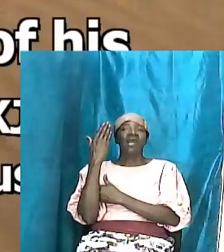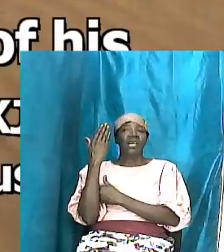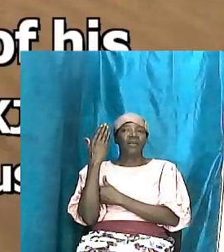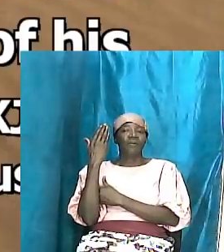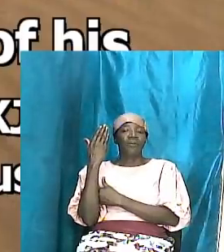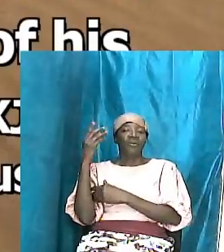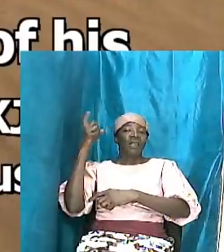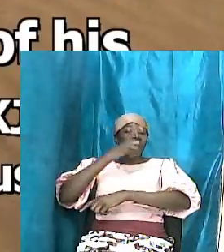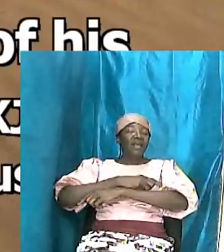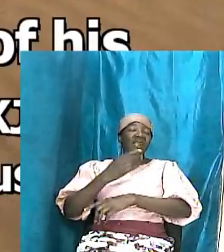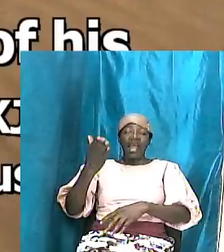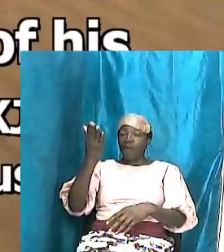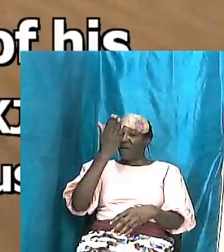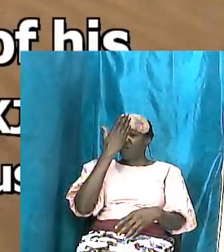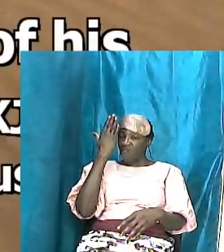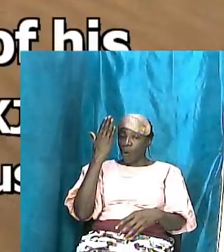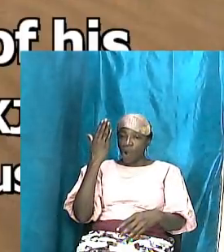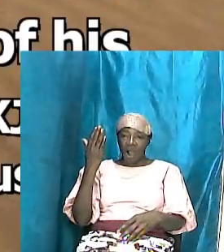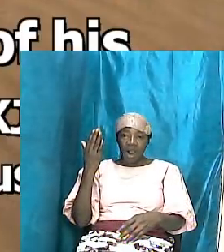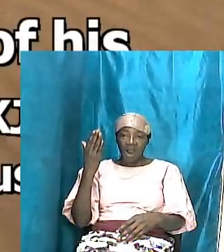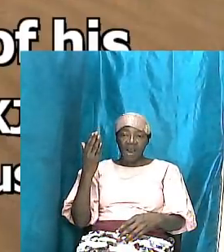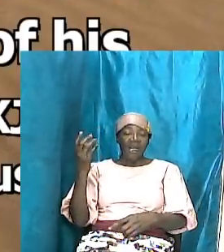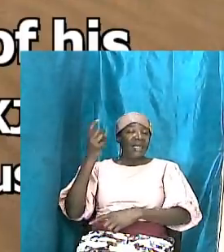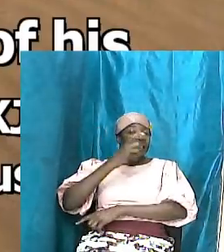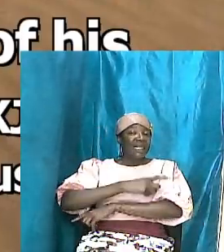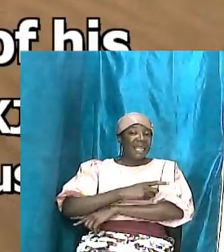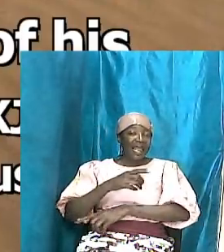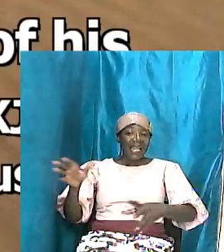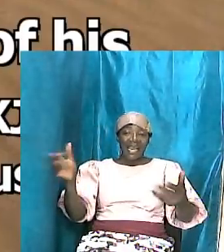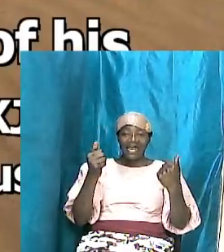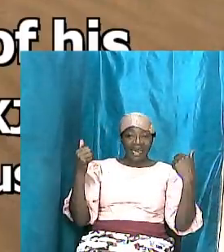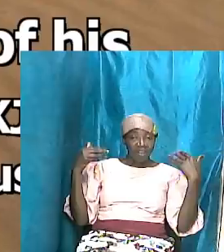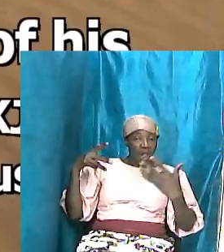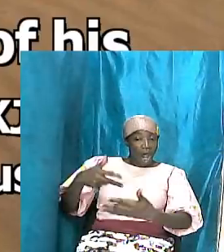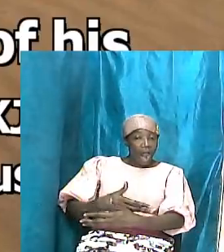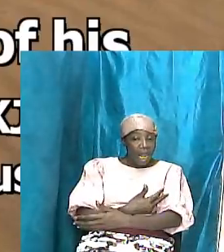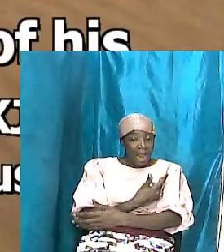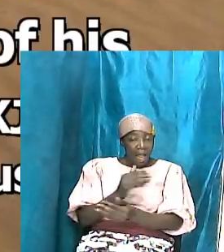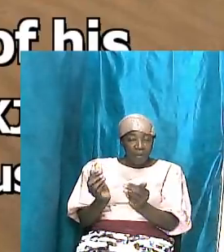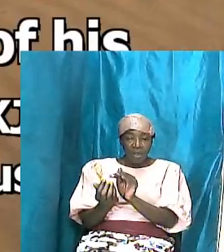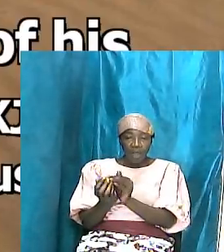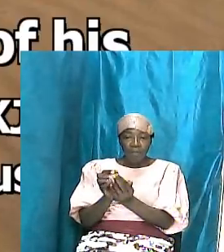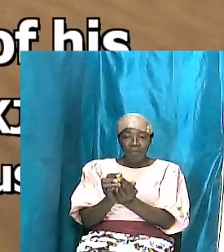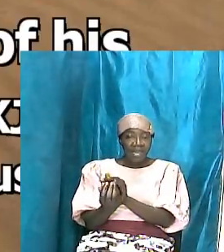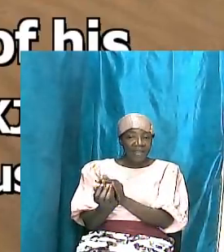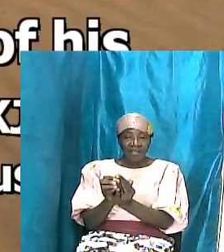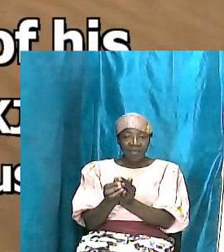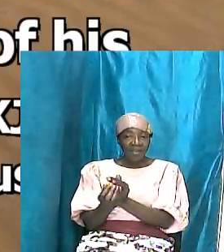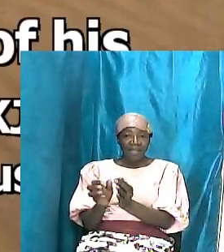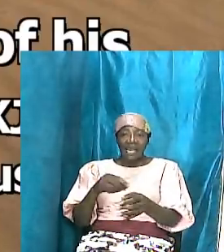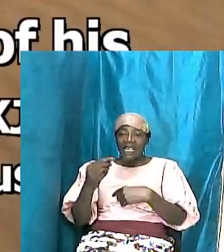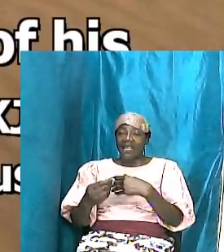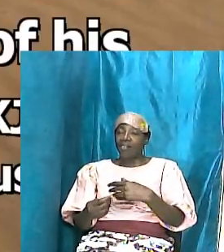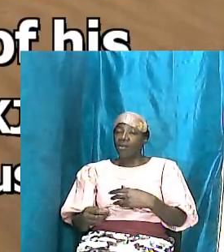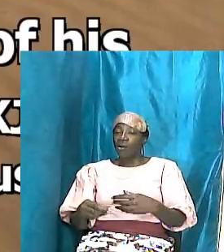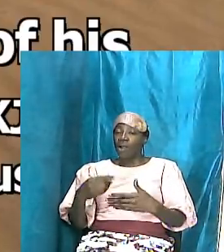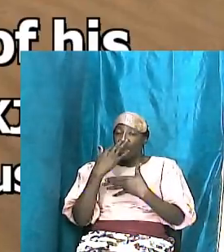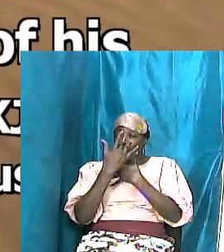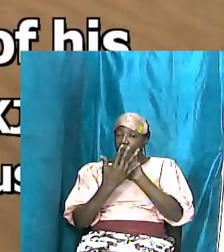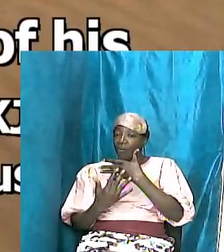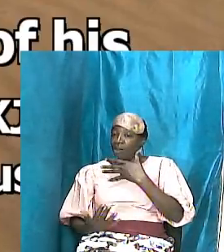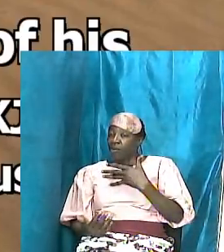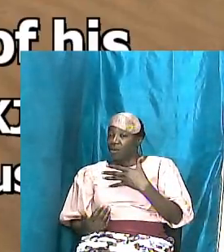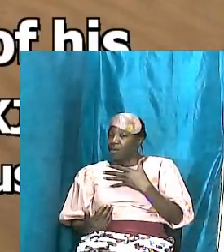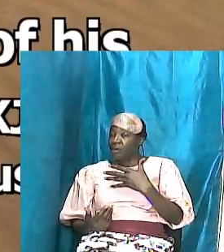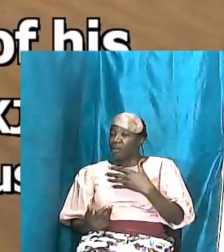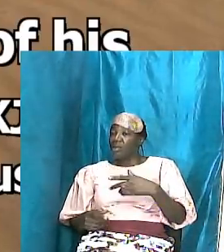the day before, and saying, look, man, get your lamb, get your basin, get your hyssop, and this is what you're going to do. And he